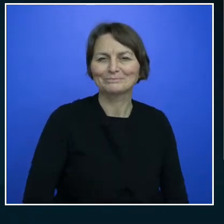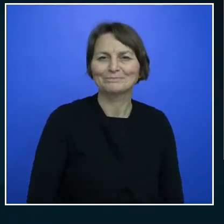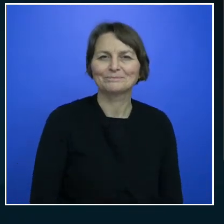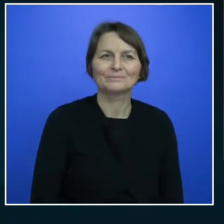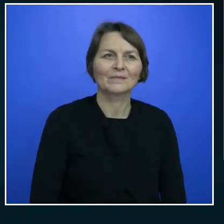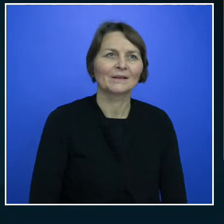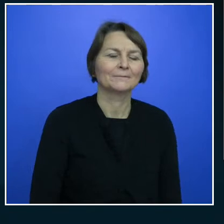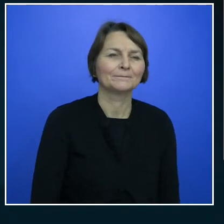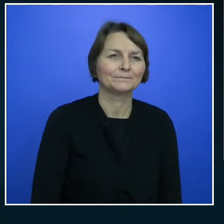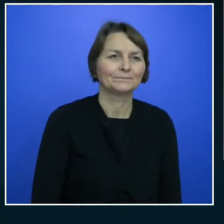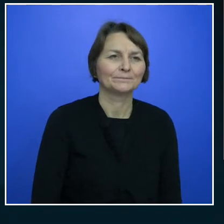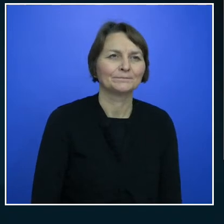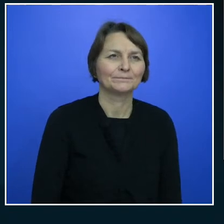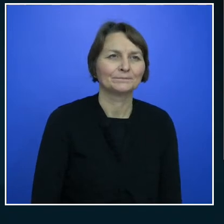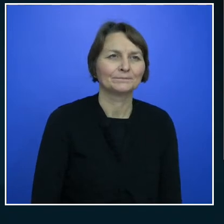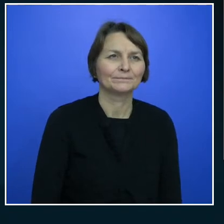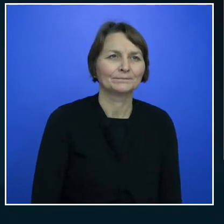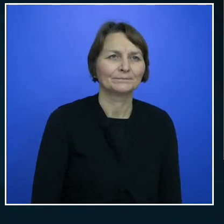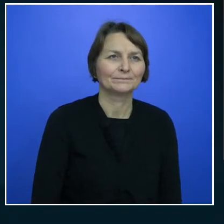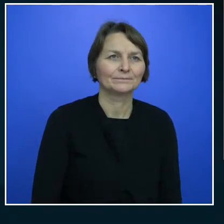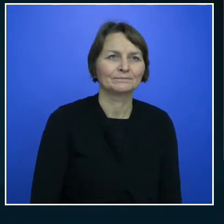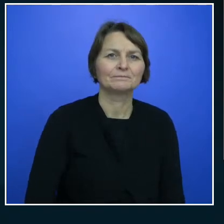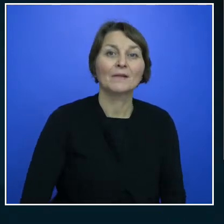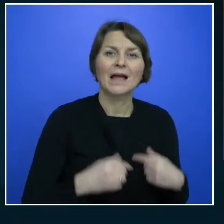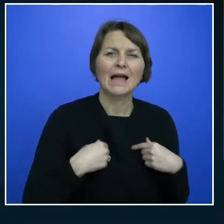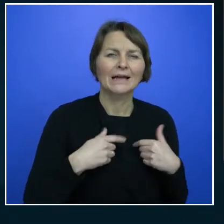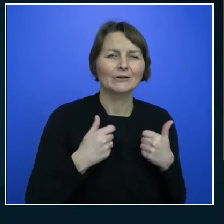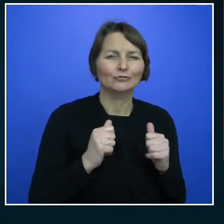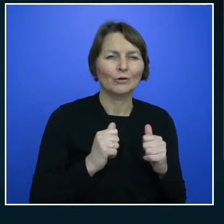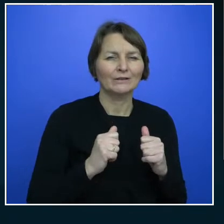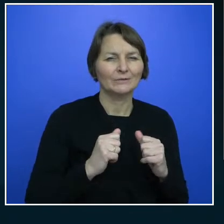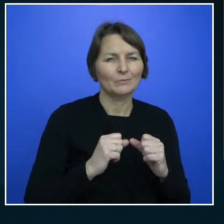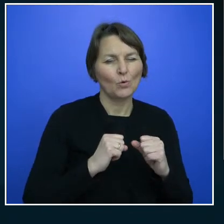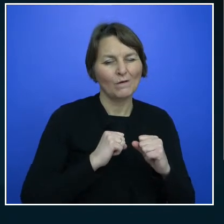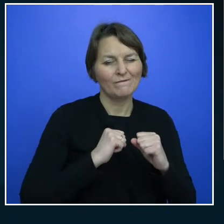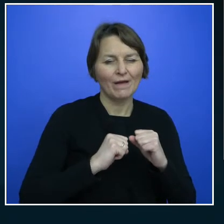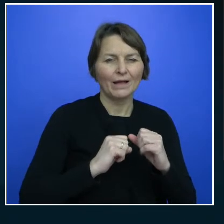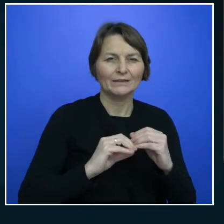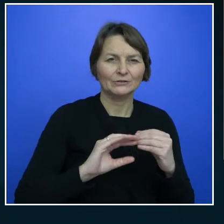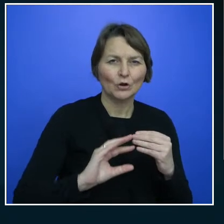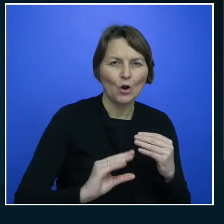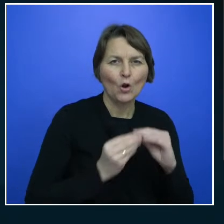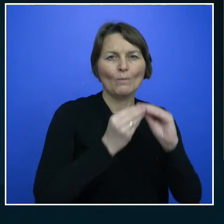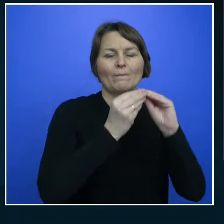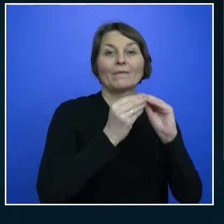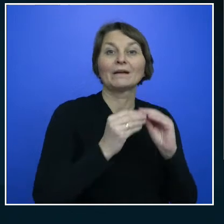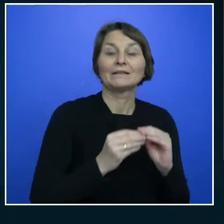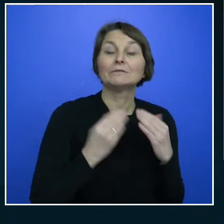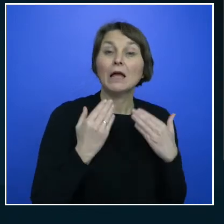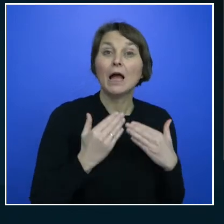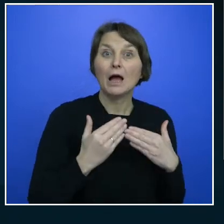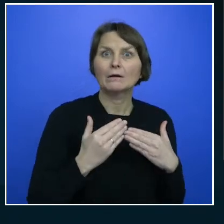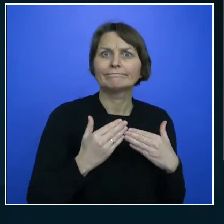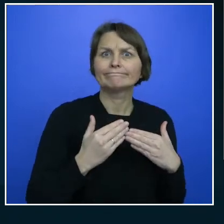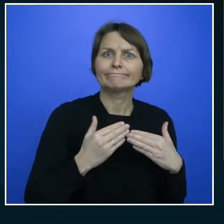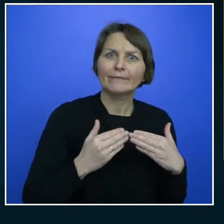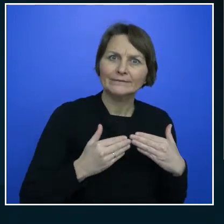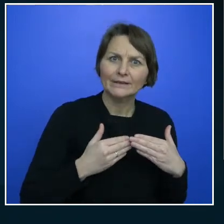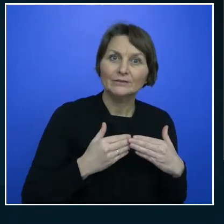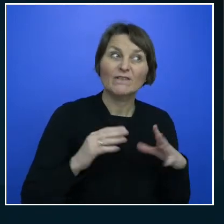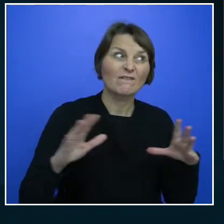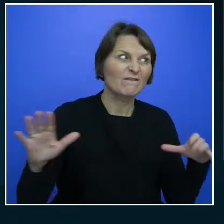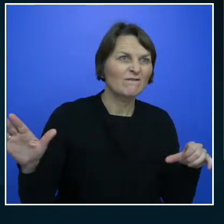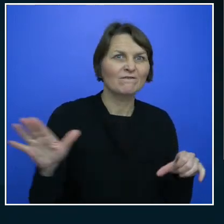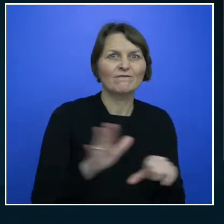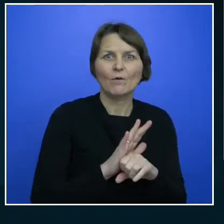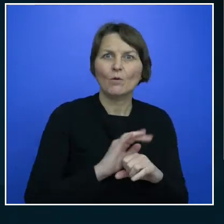Probably I can more optimize. I want to look in the future, because now I do every time the whole site, but maybe I can